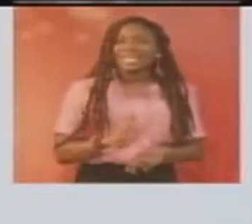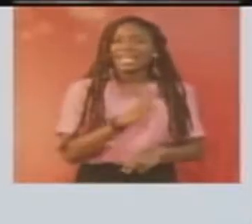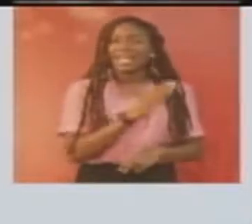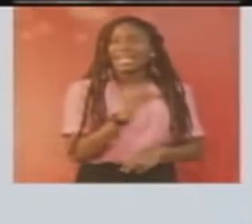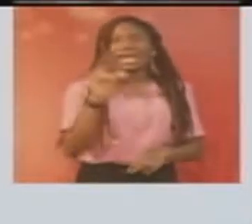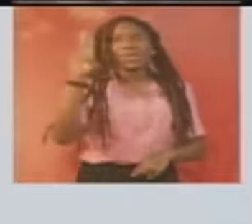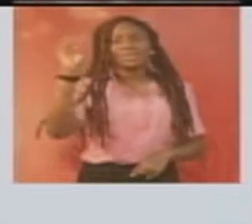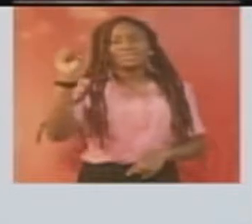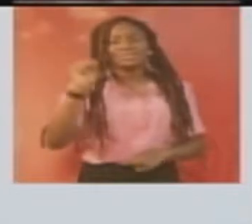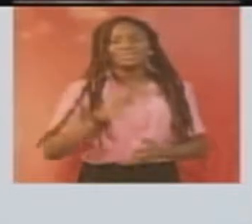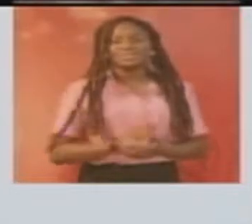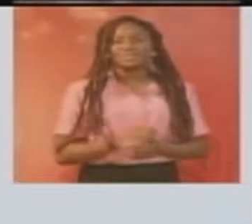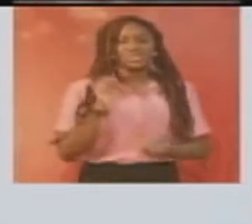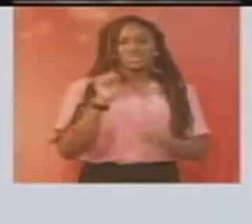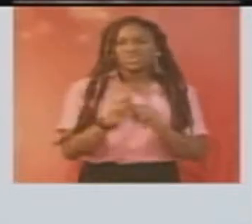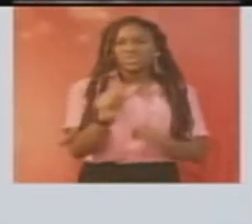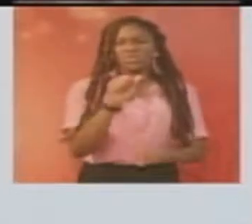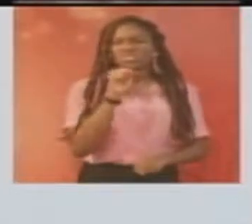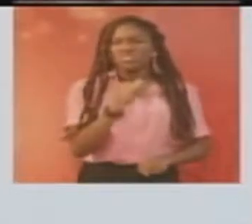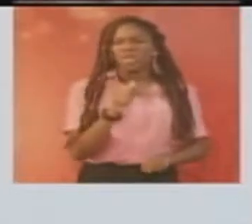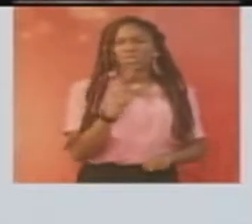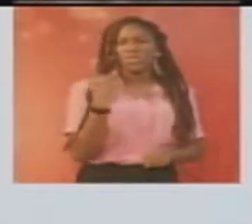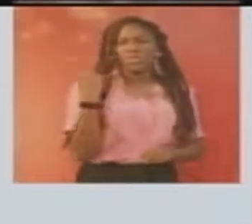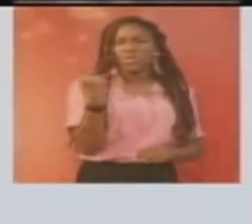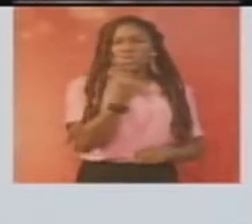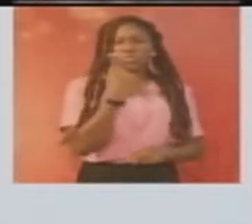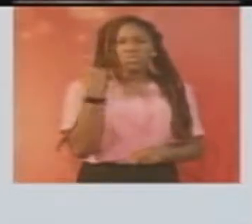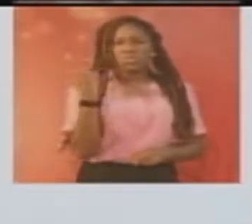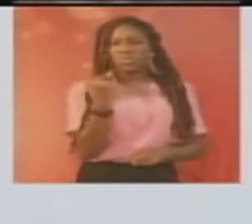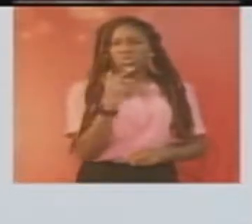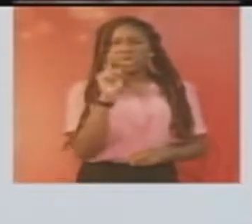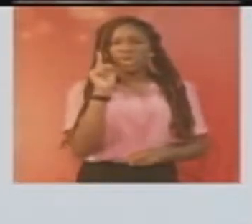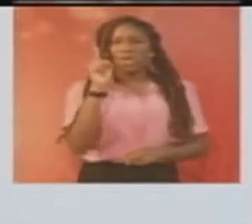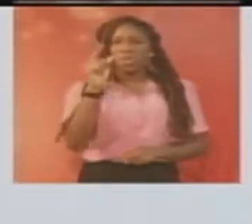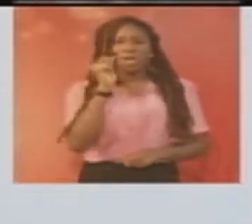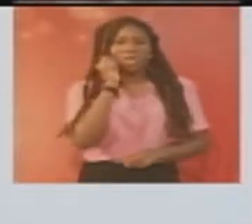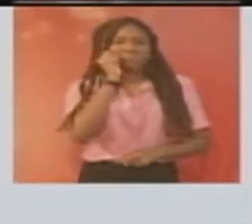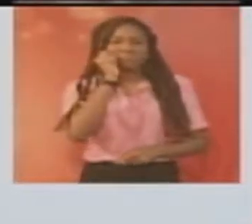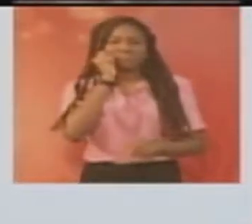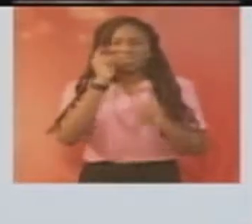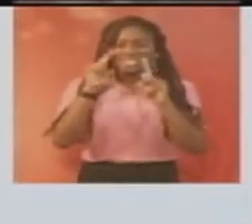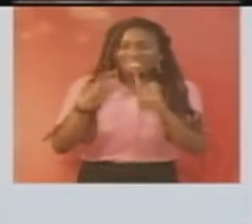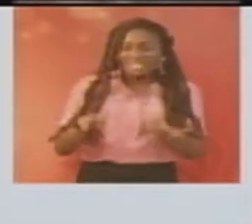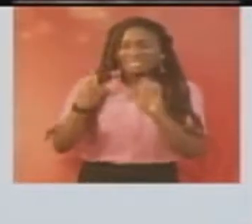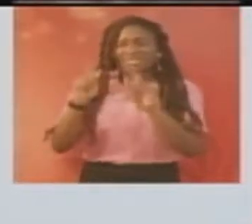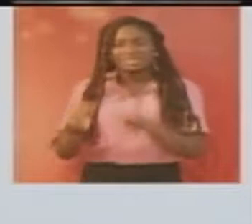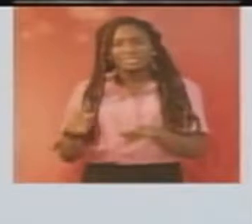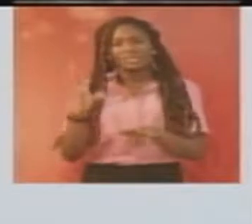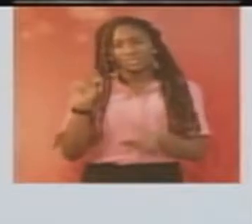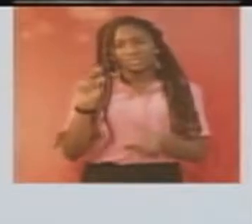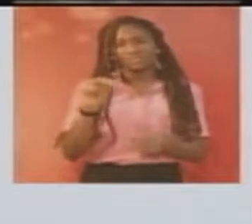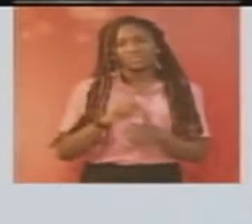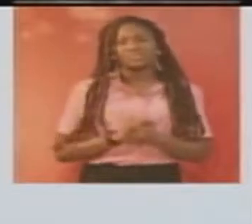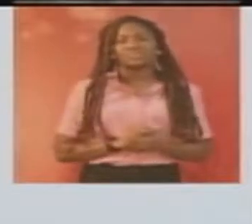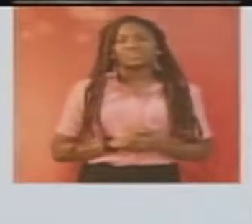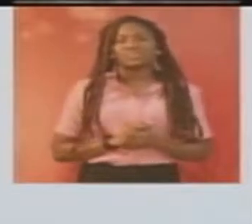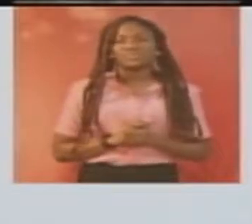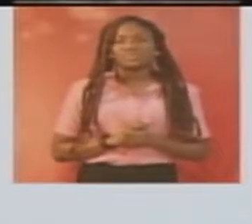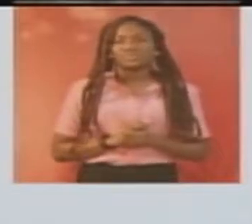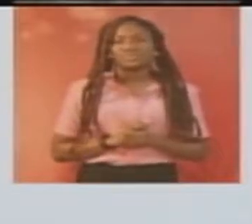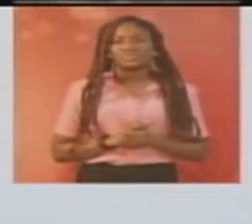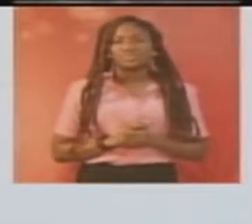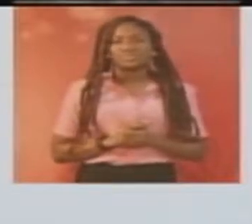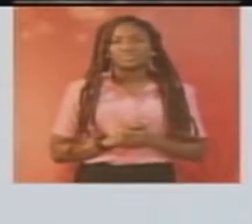US. And so it's not just going on in the country that you hear indicating the vaccine is coming out of. The trials